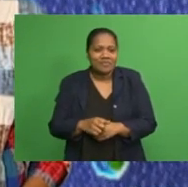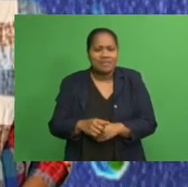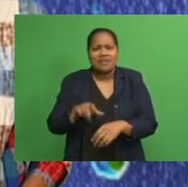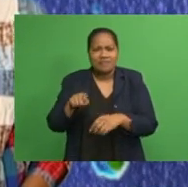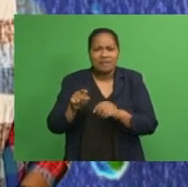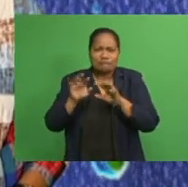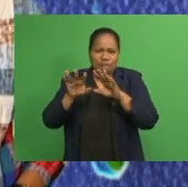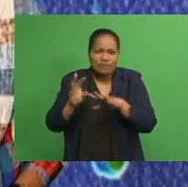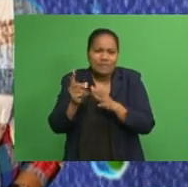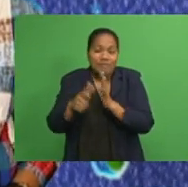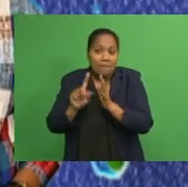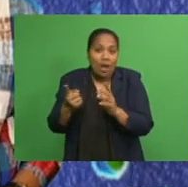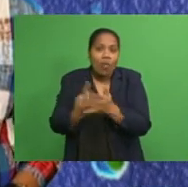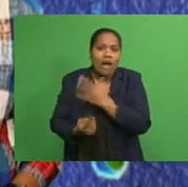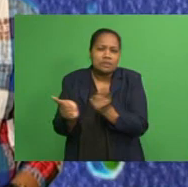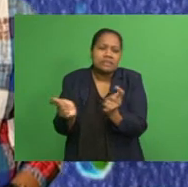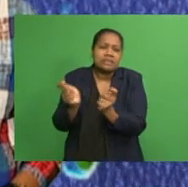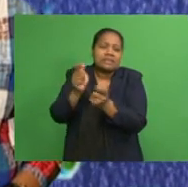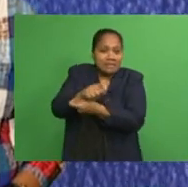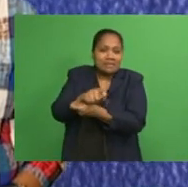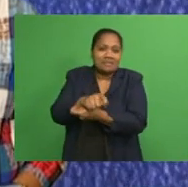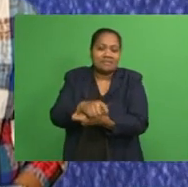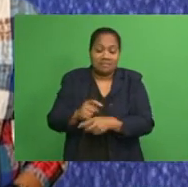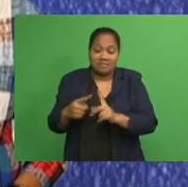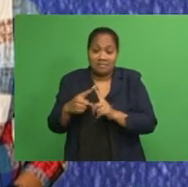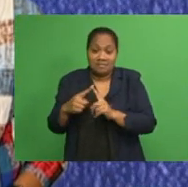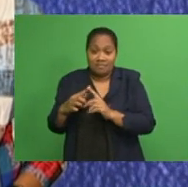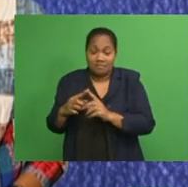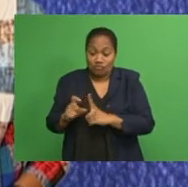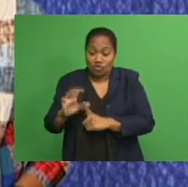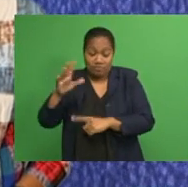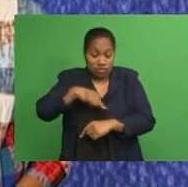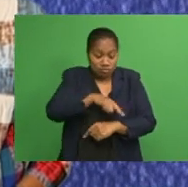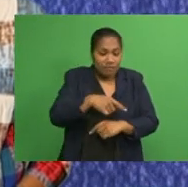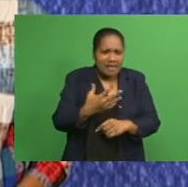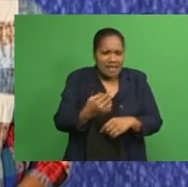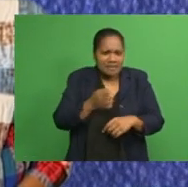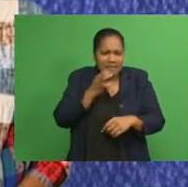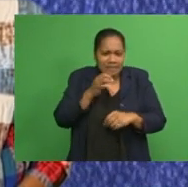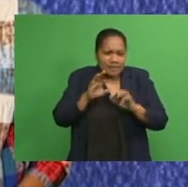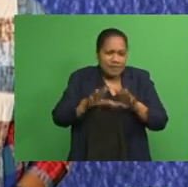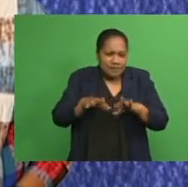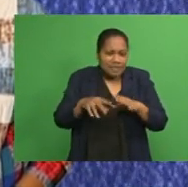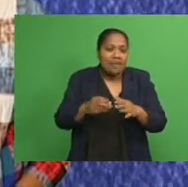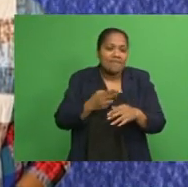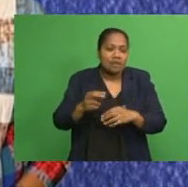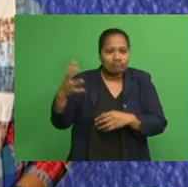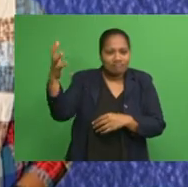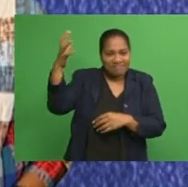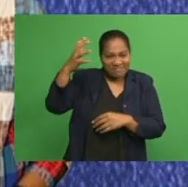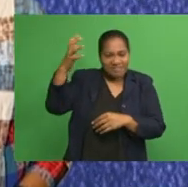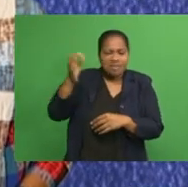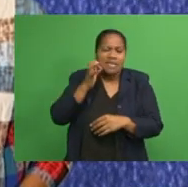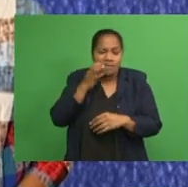that changed quickly. Eastwards from Peck Harbour to Suva, moderate breezes along nice sunshine. It will be a little